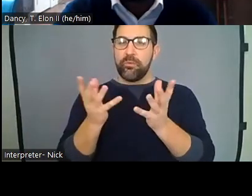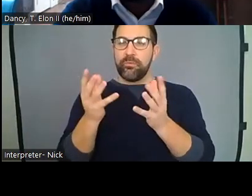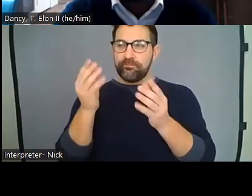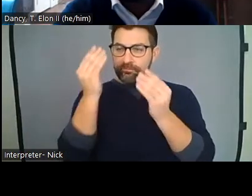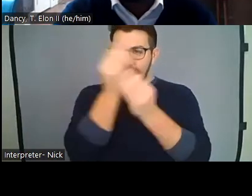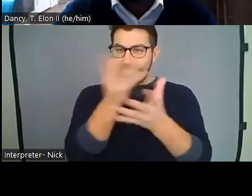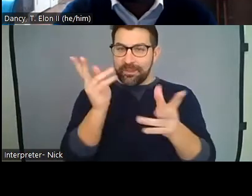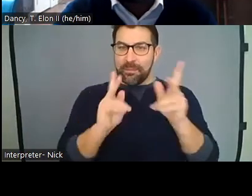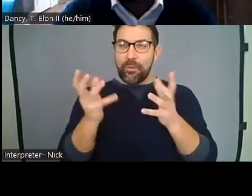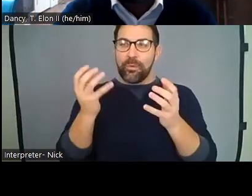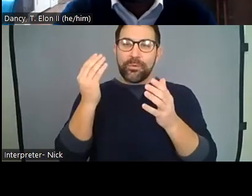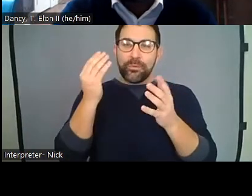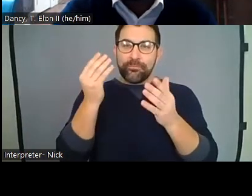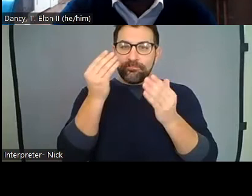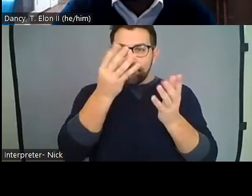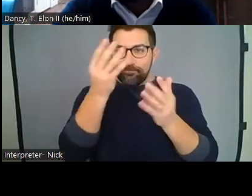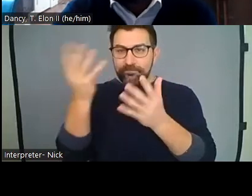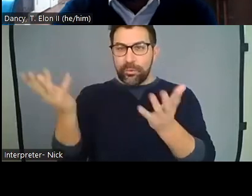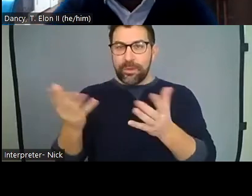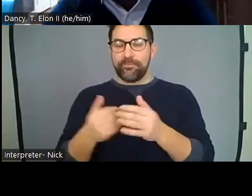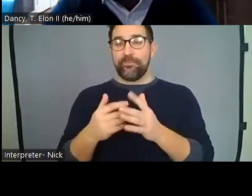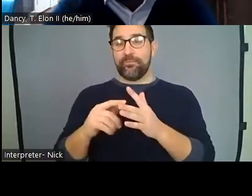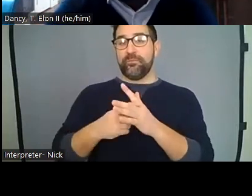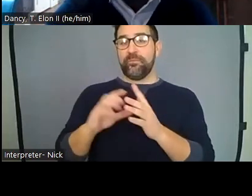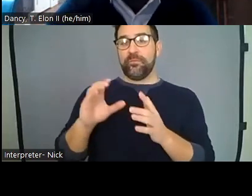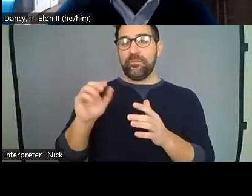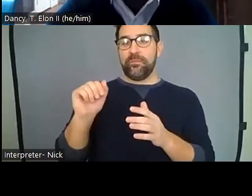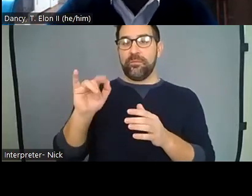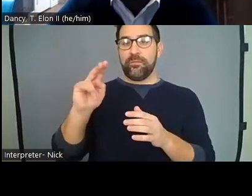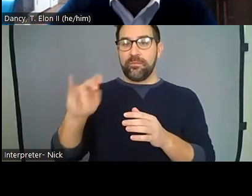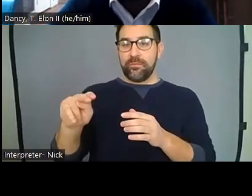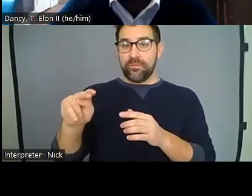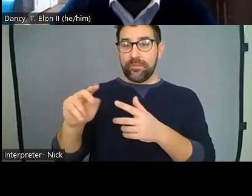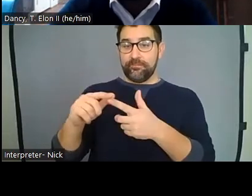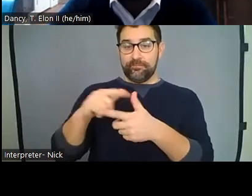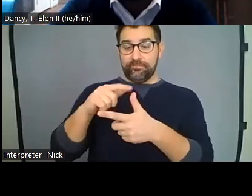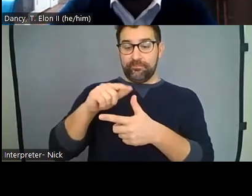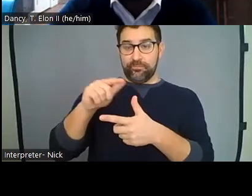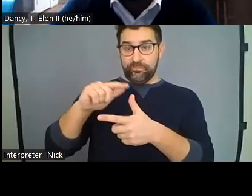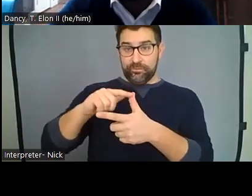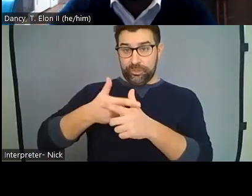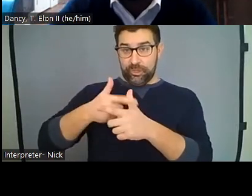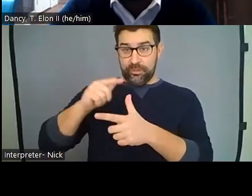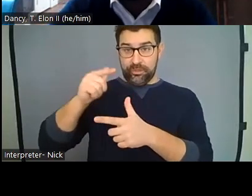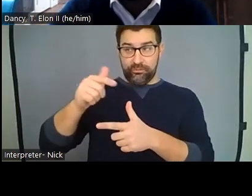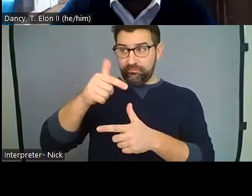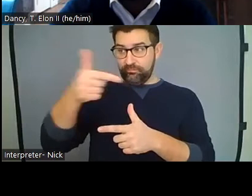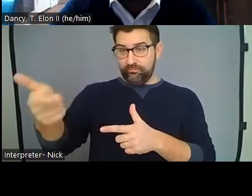So why don't we start with Caitlin, and then you can just hand it to whomever you'd like.